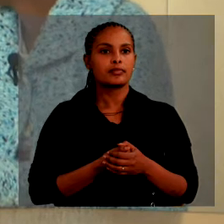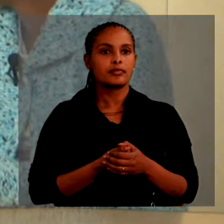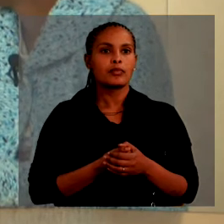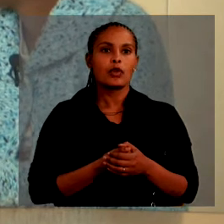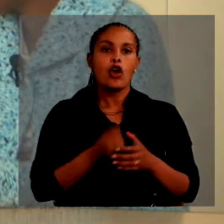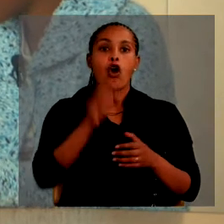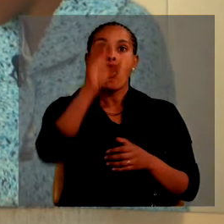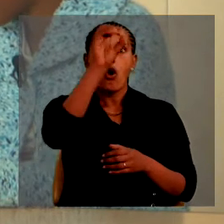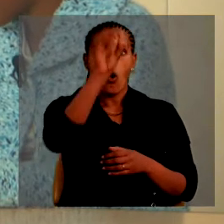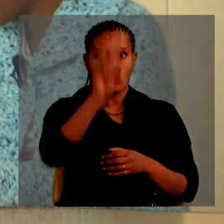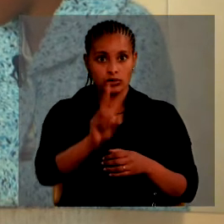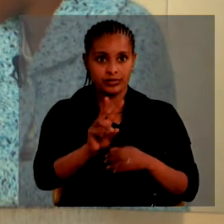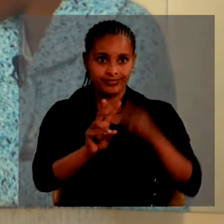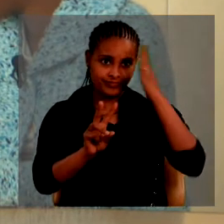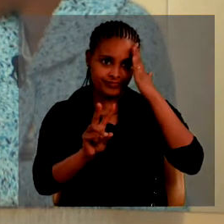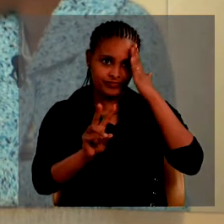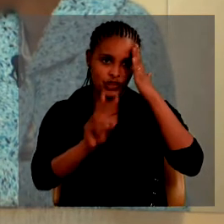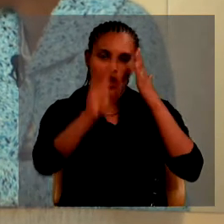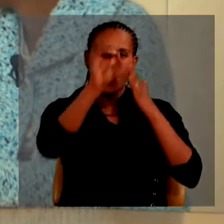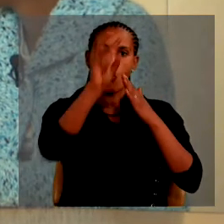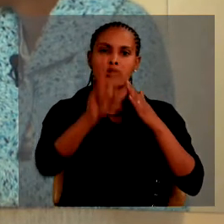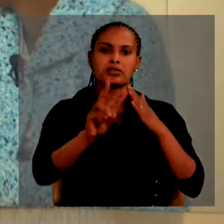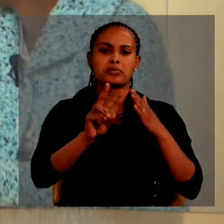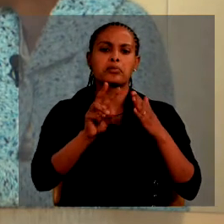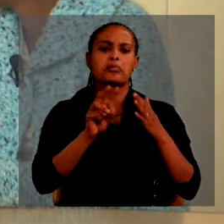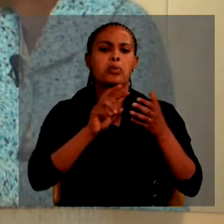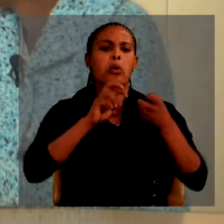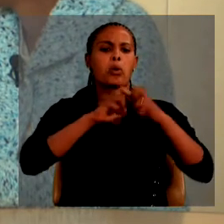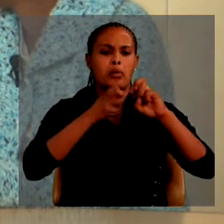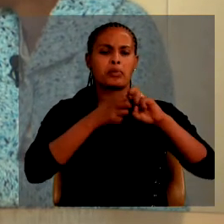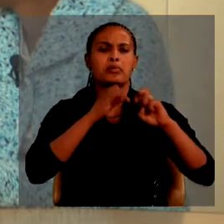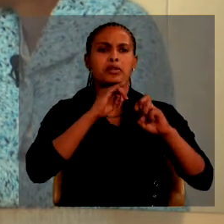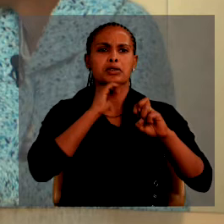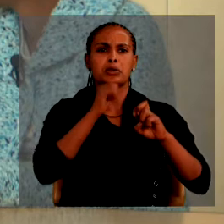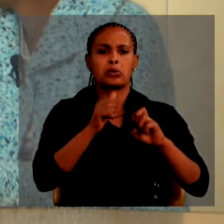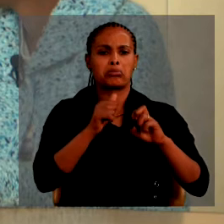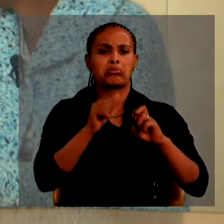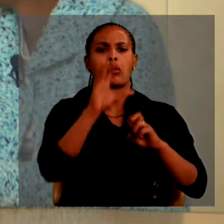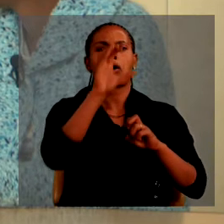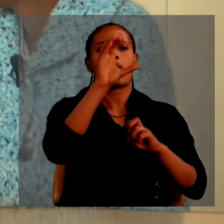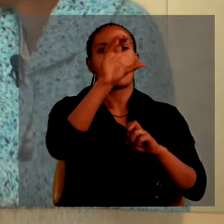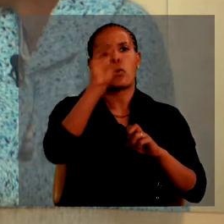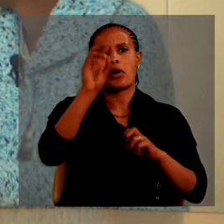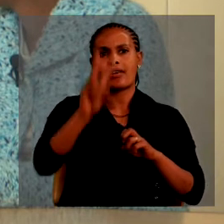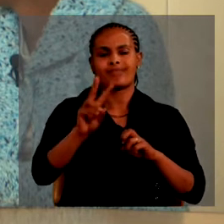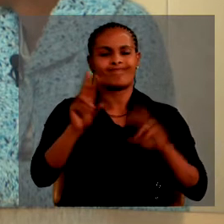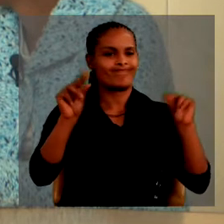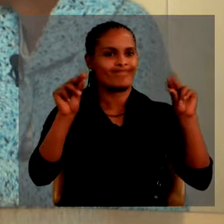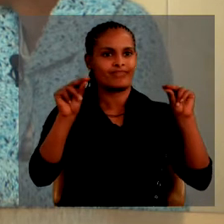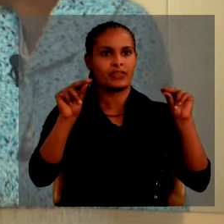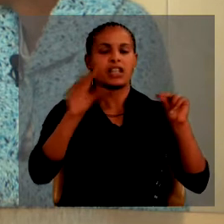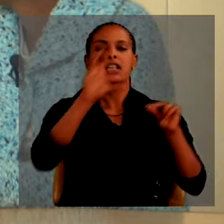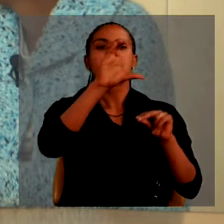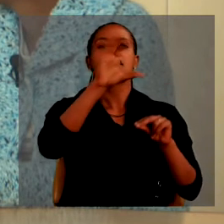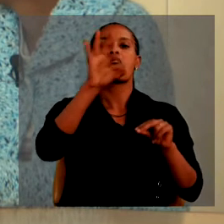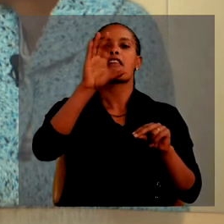The ozone problem is not related with carbon dioxide. It is the